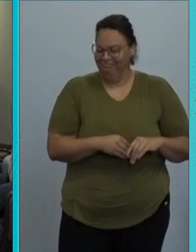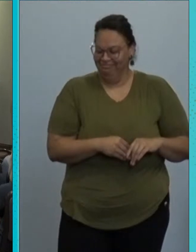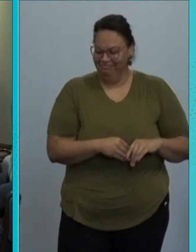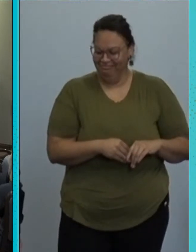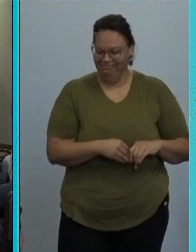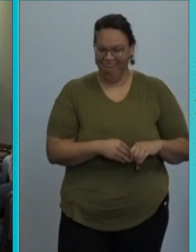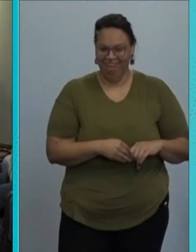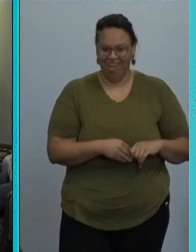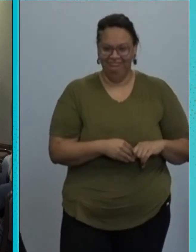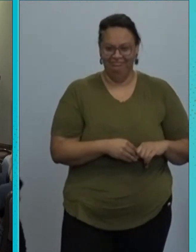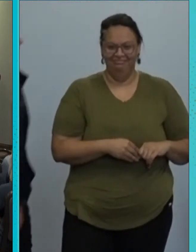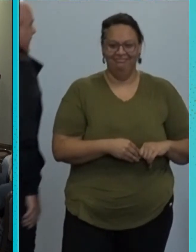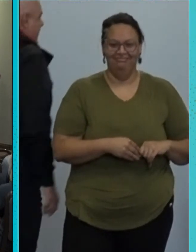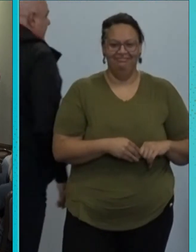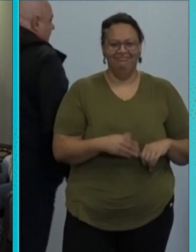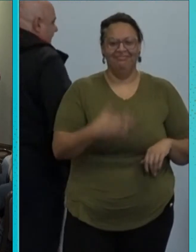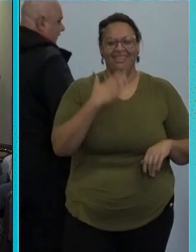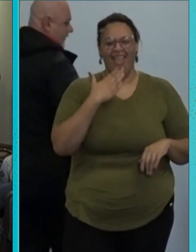Come on up.